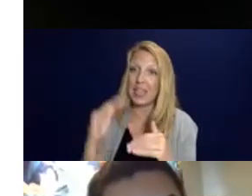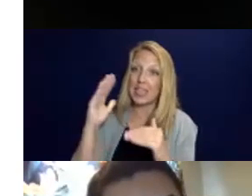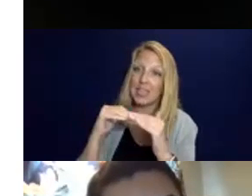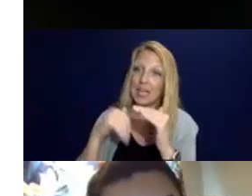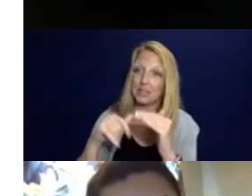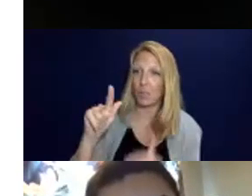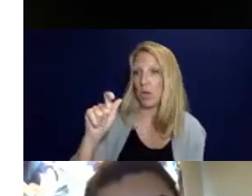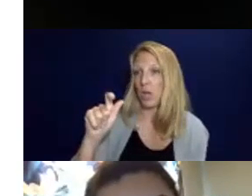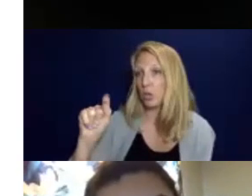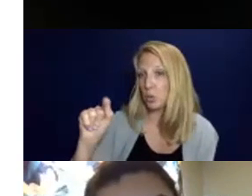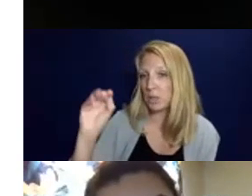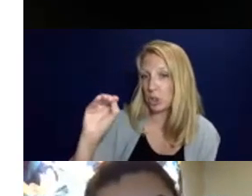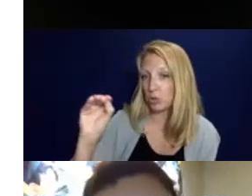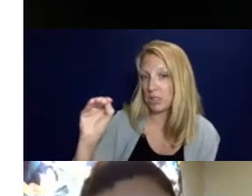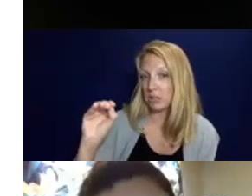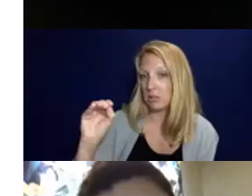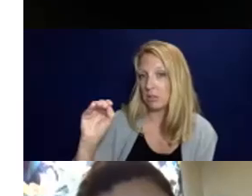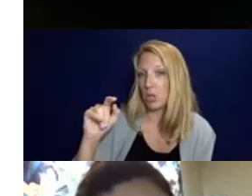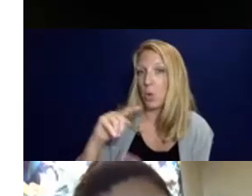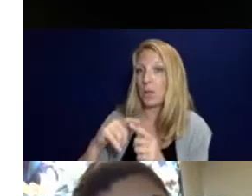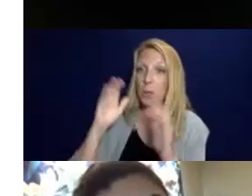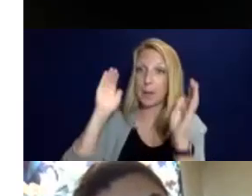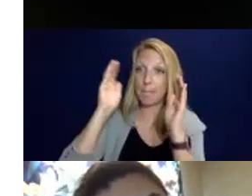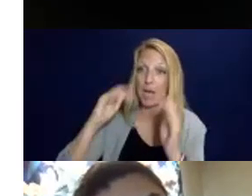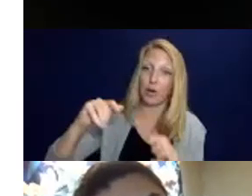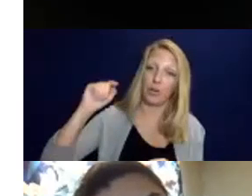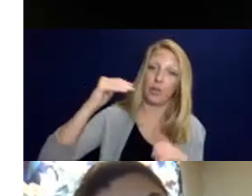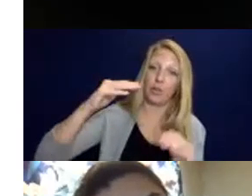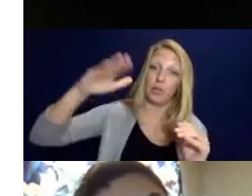degrees as compared up here to the